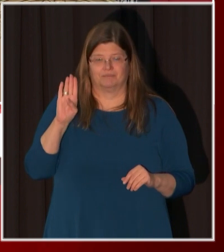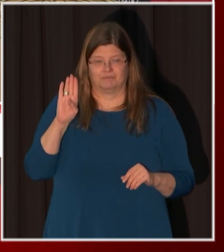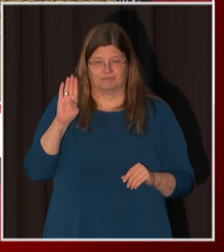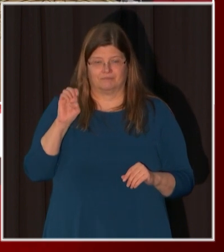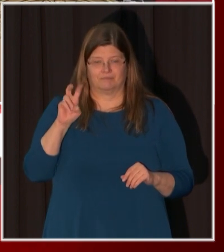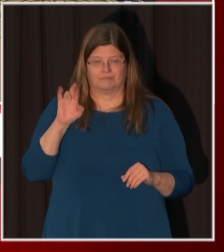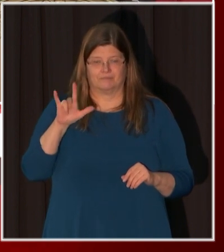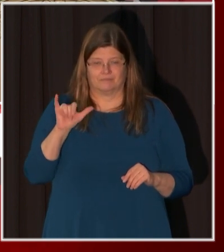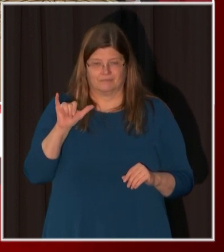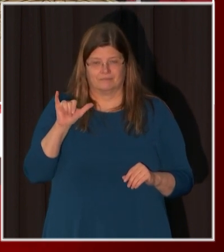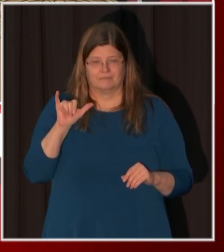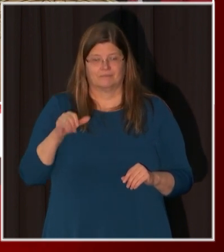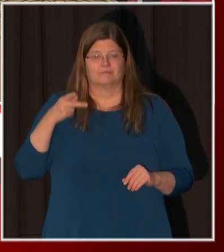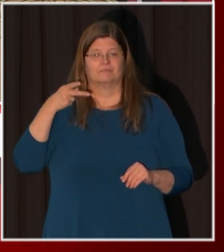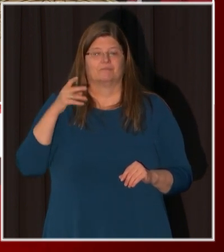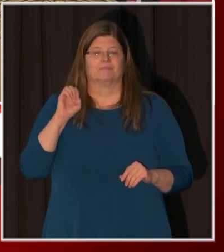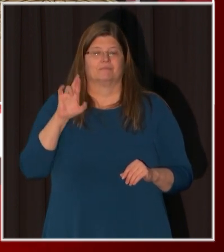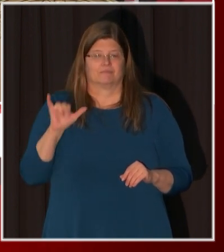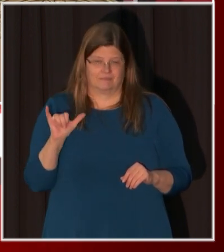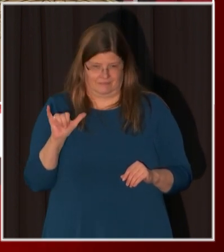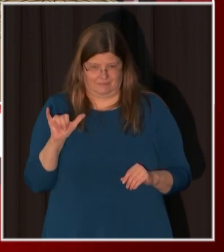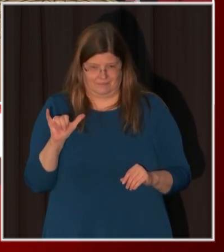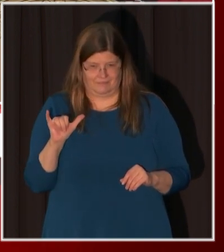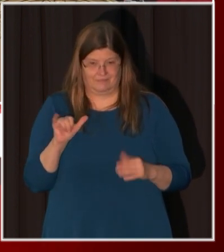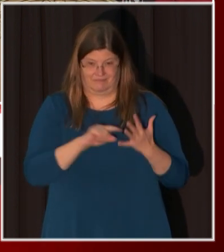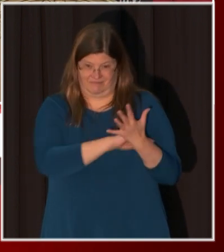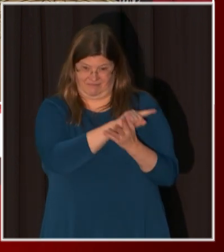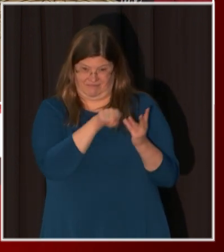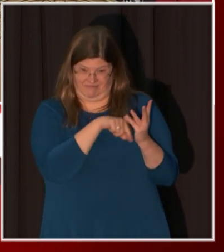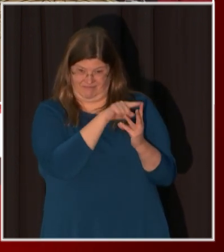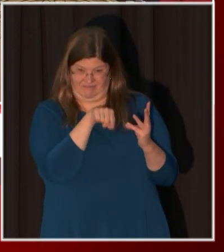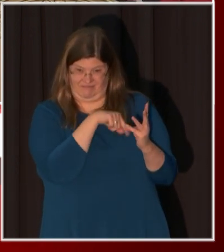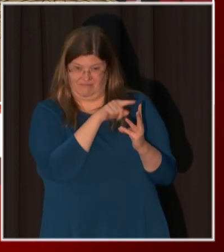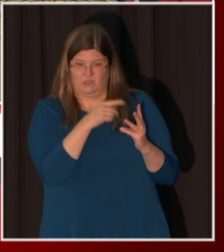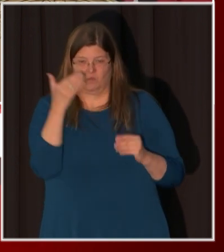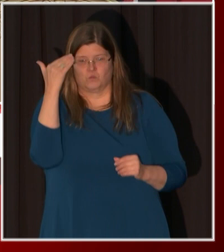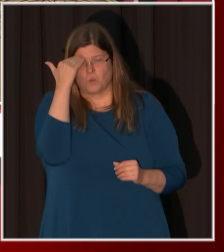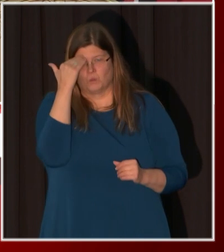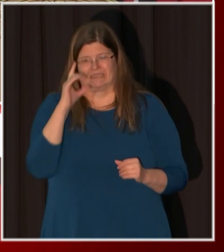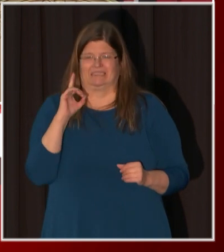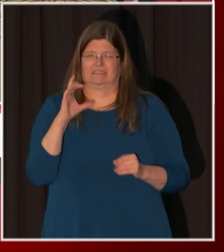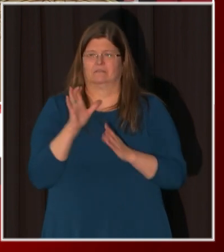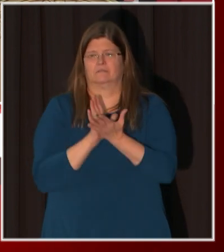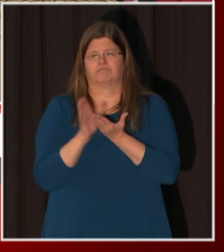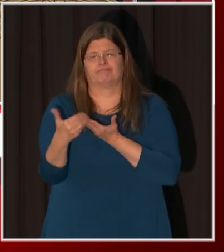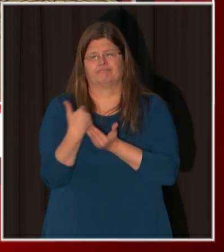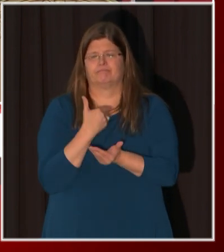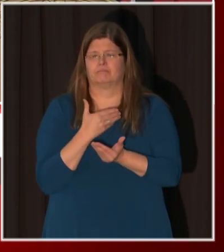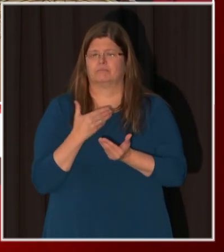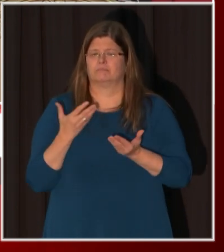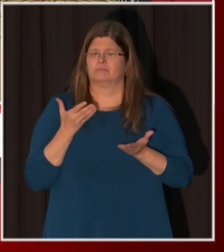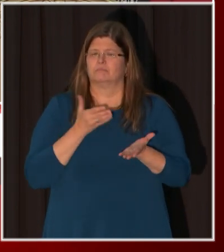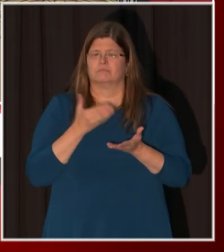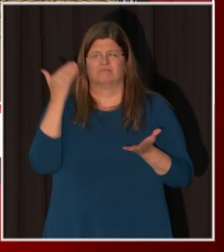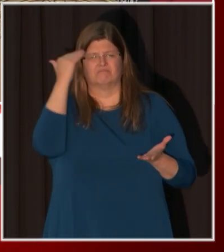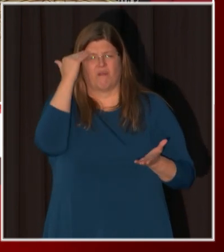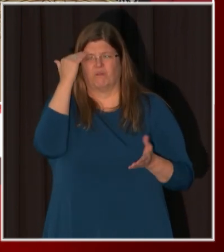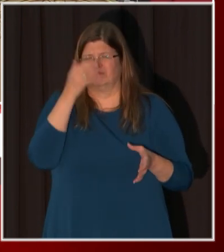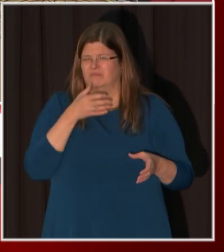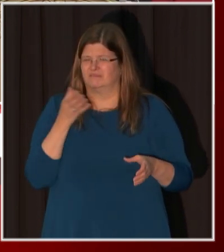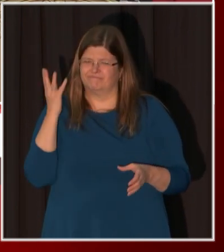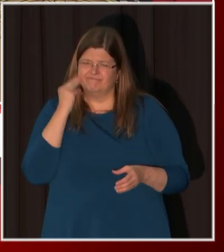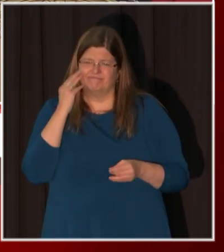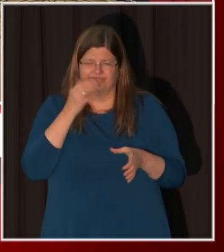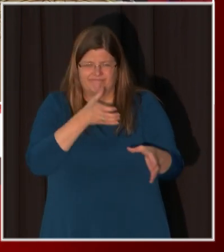knowledge. They all know and understand the district and are eager to get feedback from residents and local businesses. The